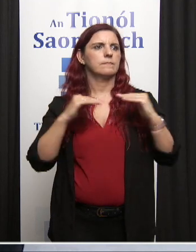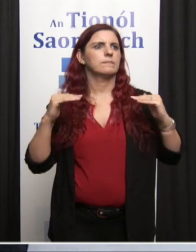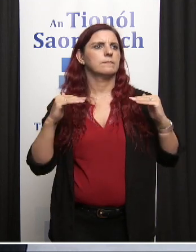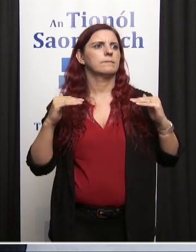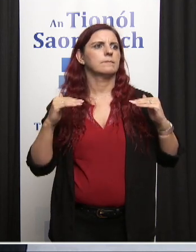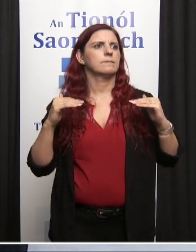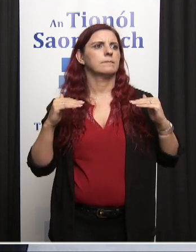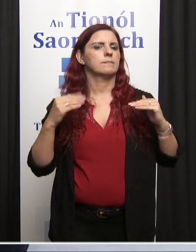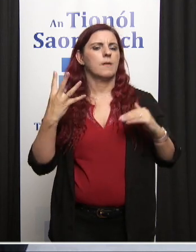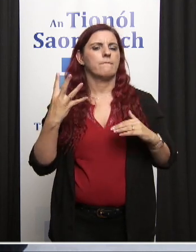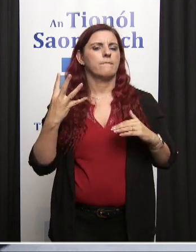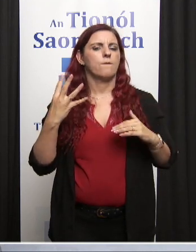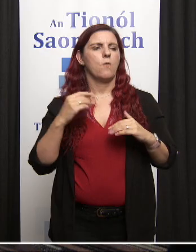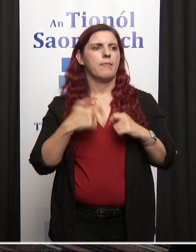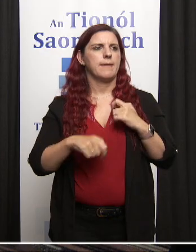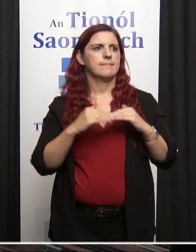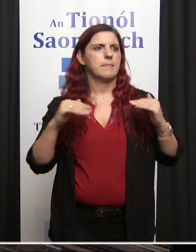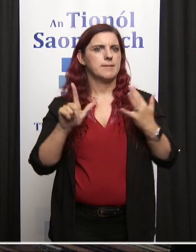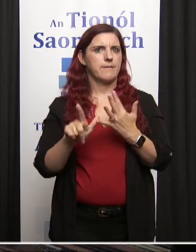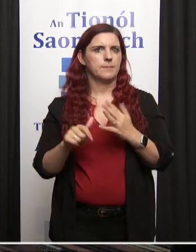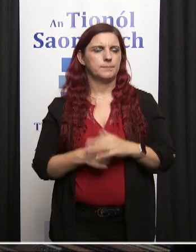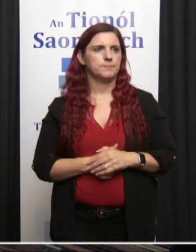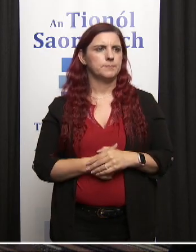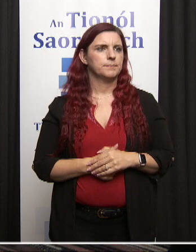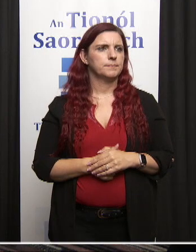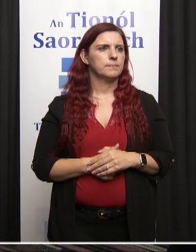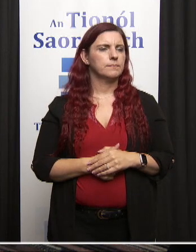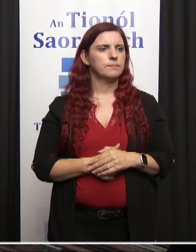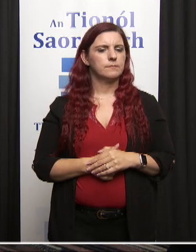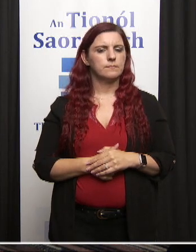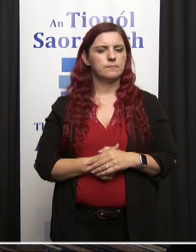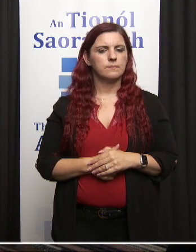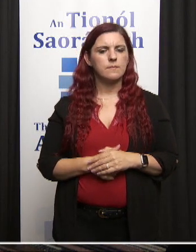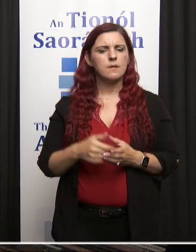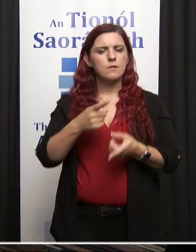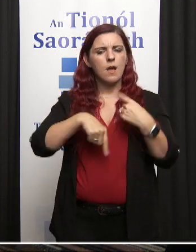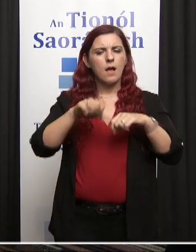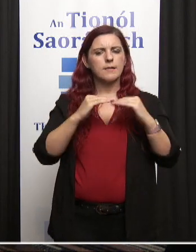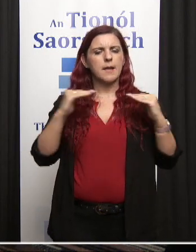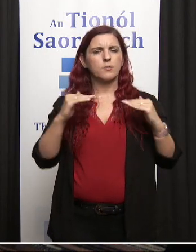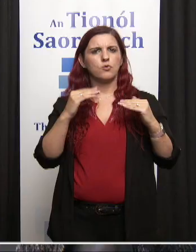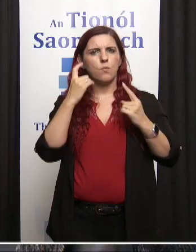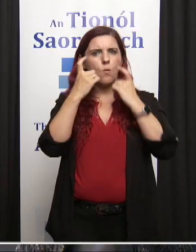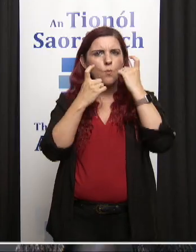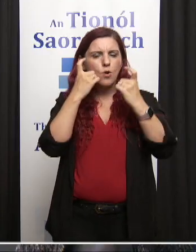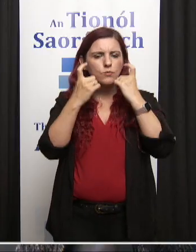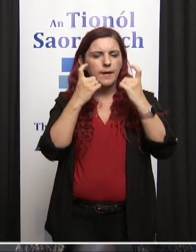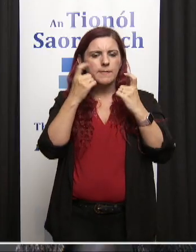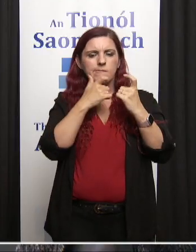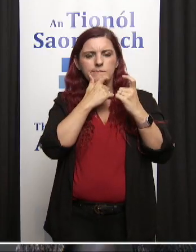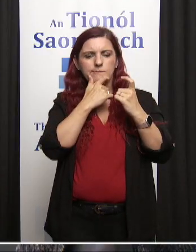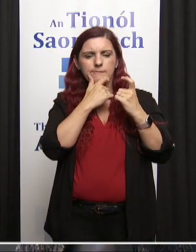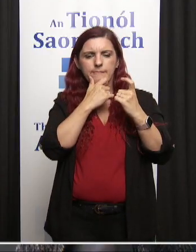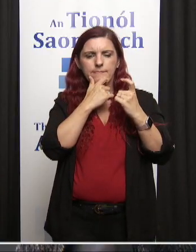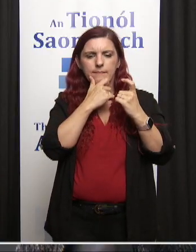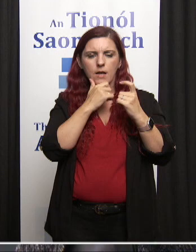Table 4, then table 7. Thanks. Hello. Our table was just a question about